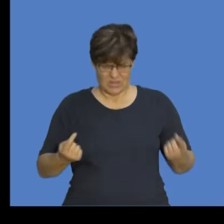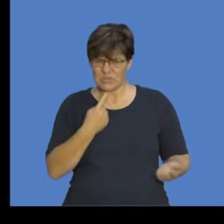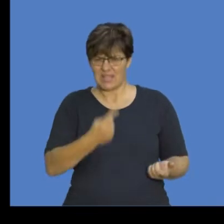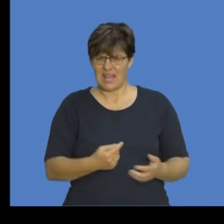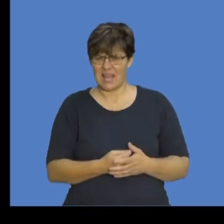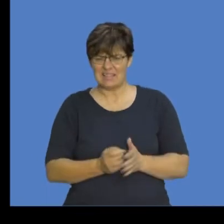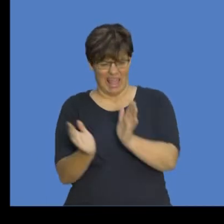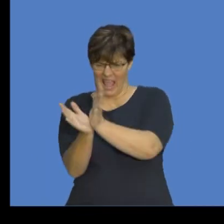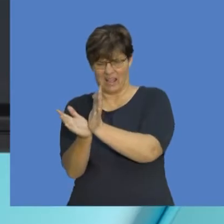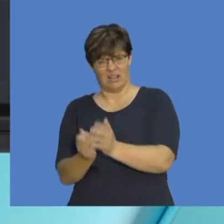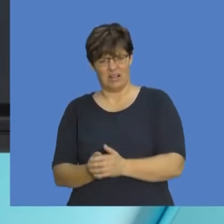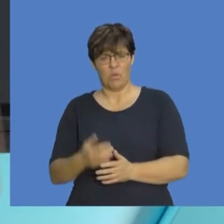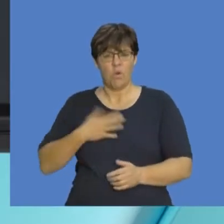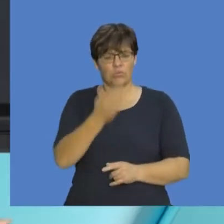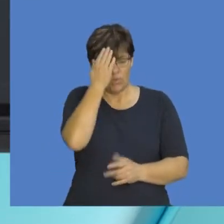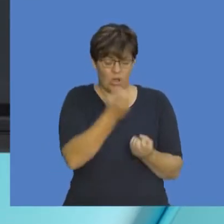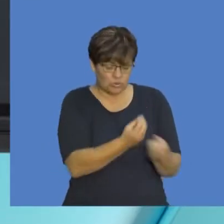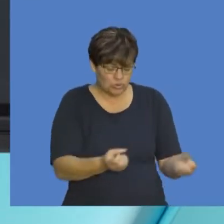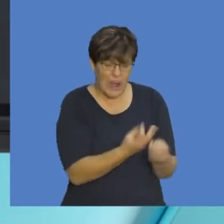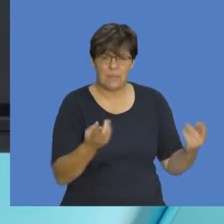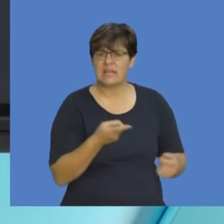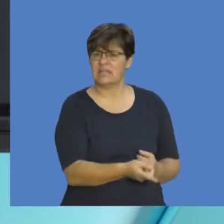135 degrees, 135 degrees. It's an angle.